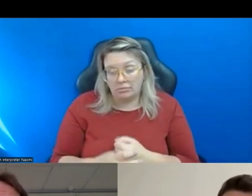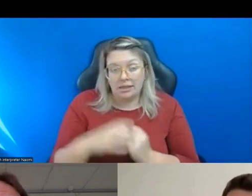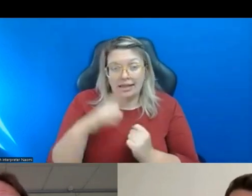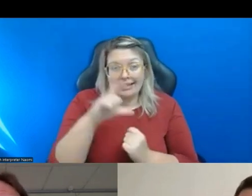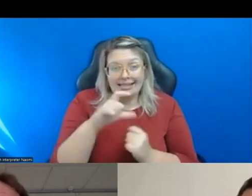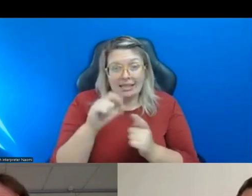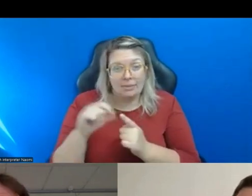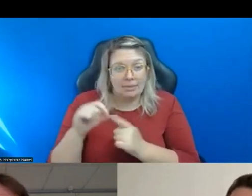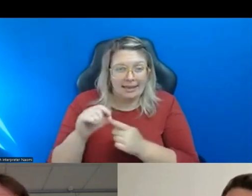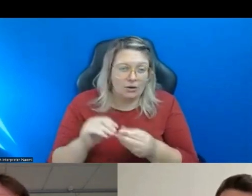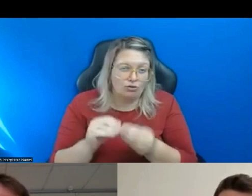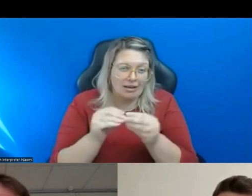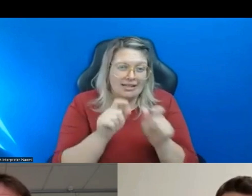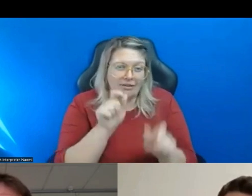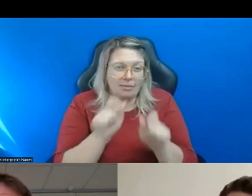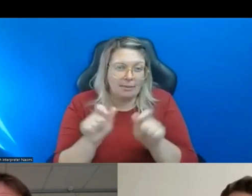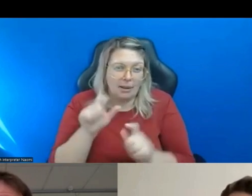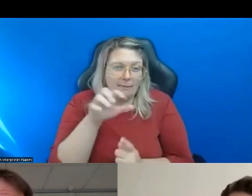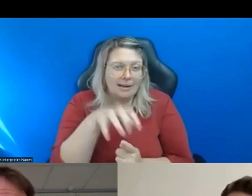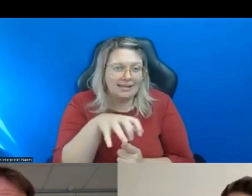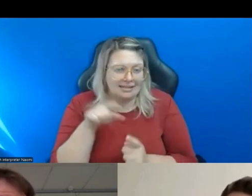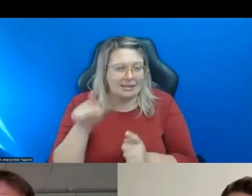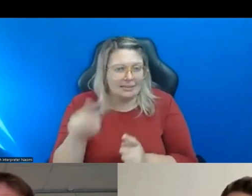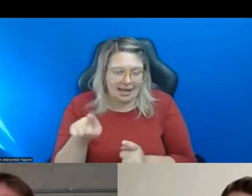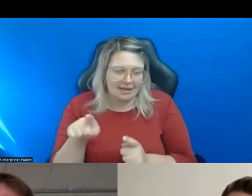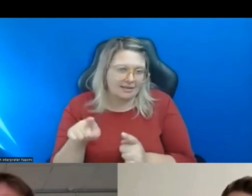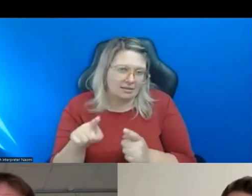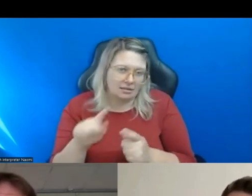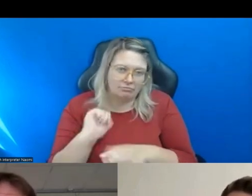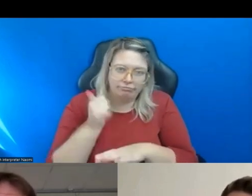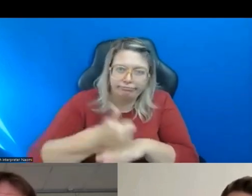places, it's done by identifying